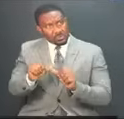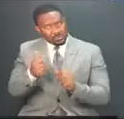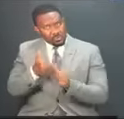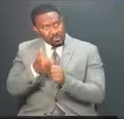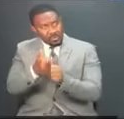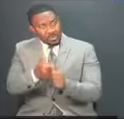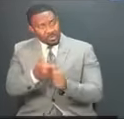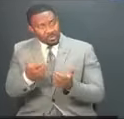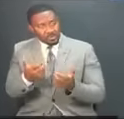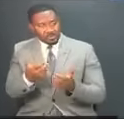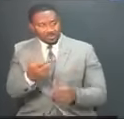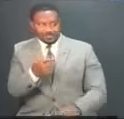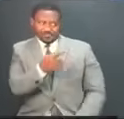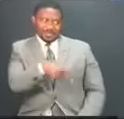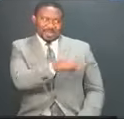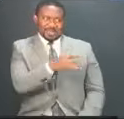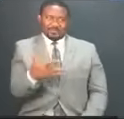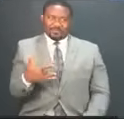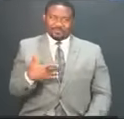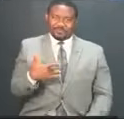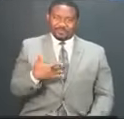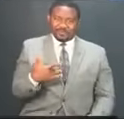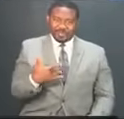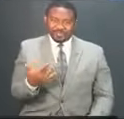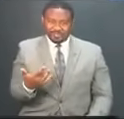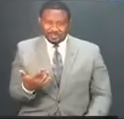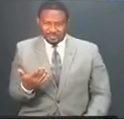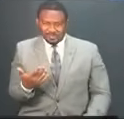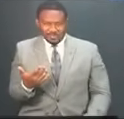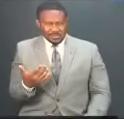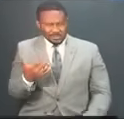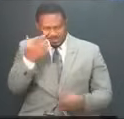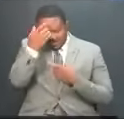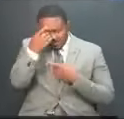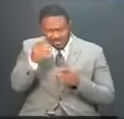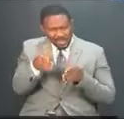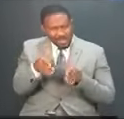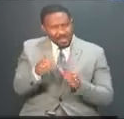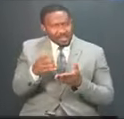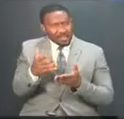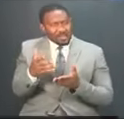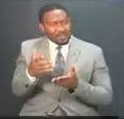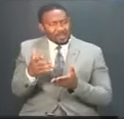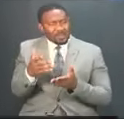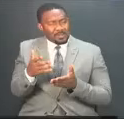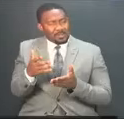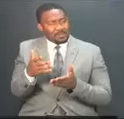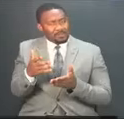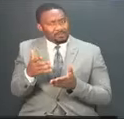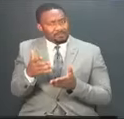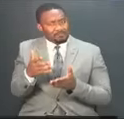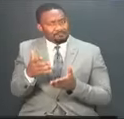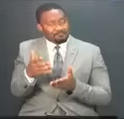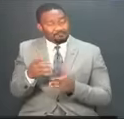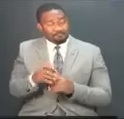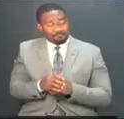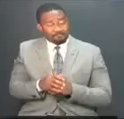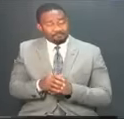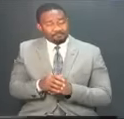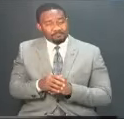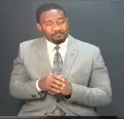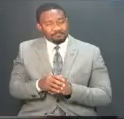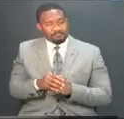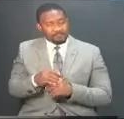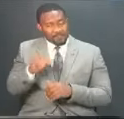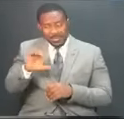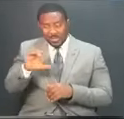the decision to allow the clerk to write to the chairperson of the Electoral